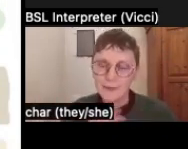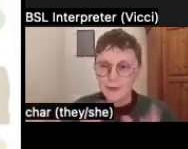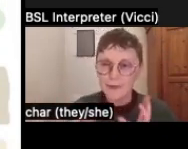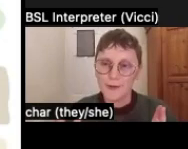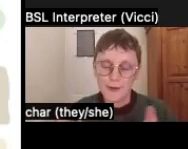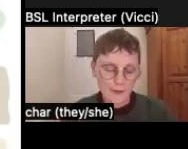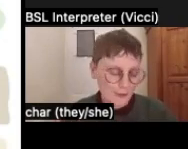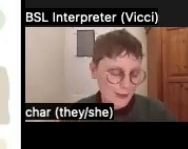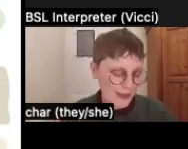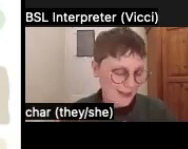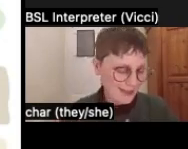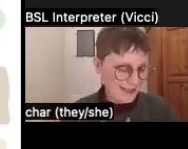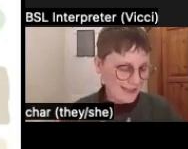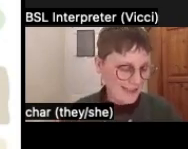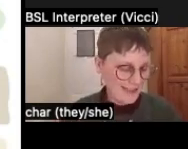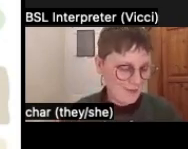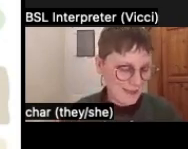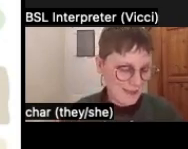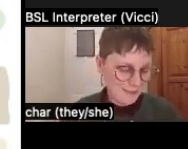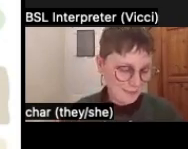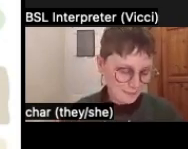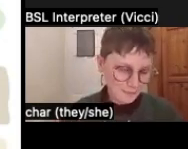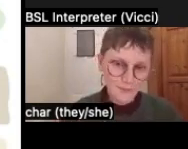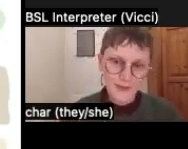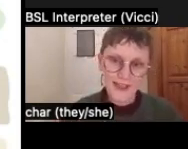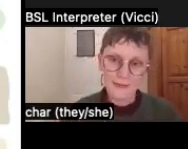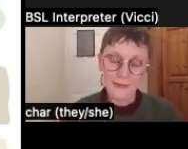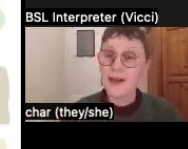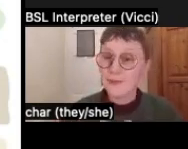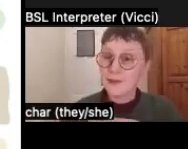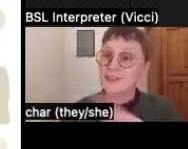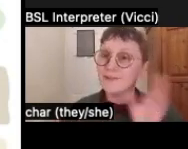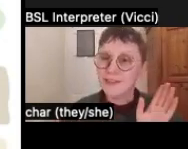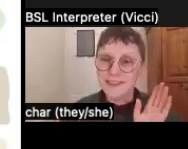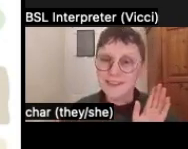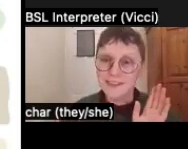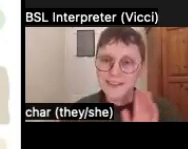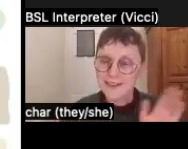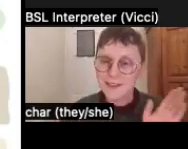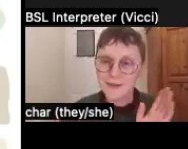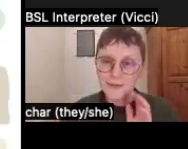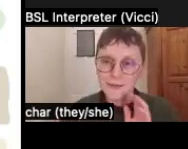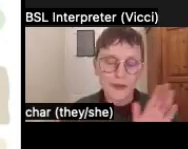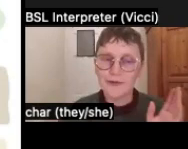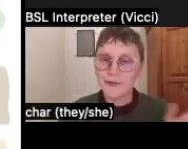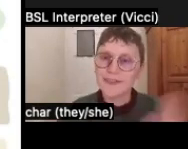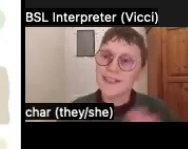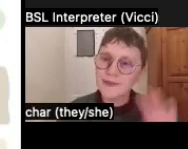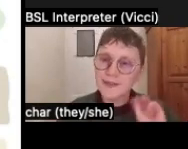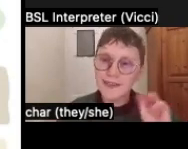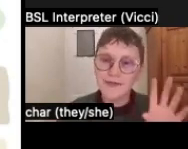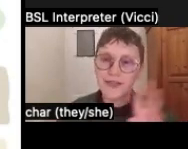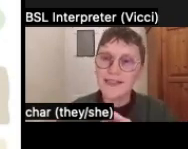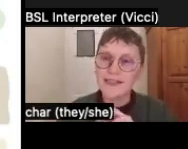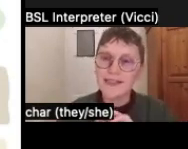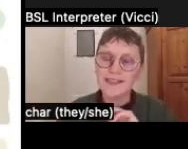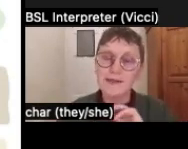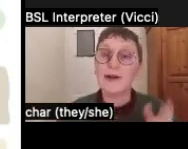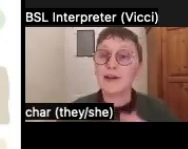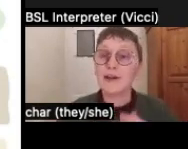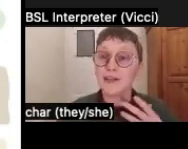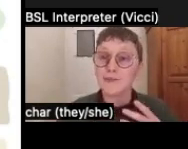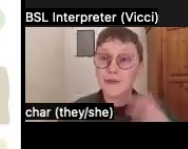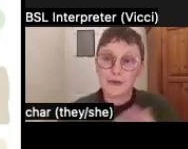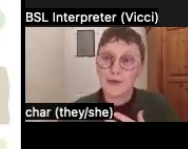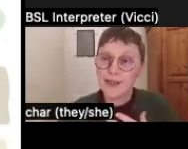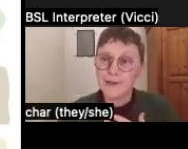against it. But I will talk more about that as we go. But that book generally is just so wonderful in terms of the different essays